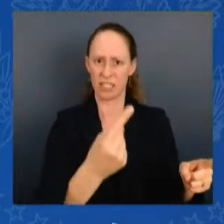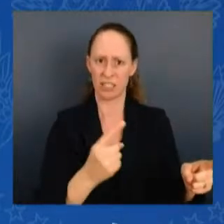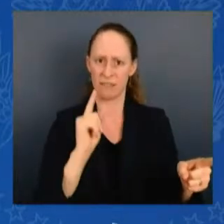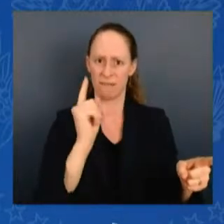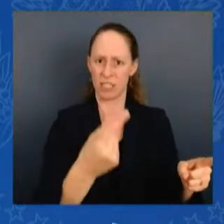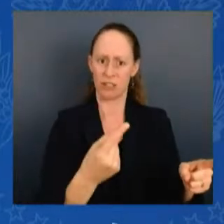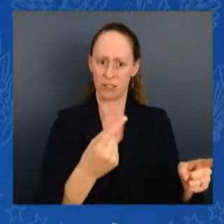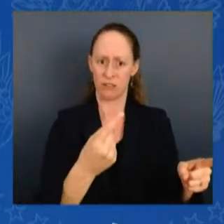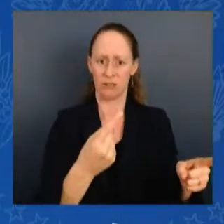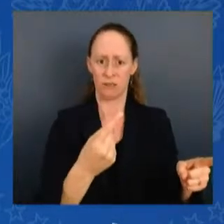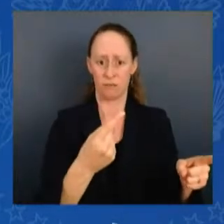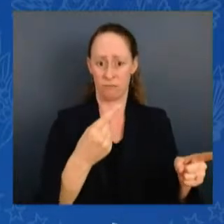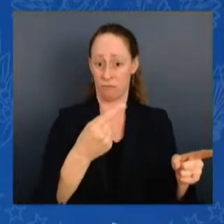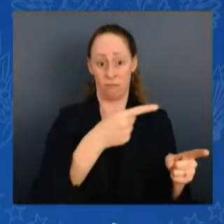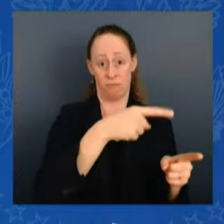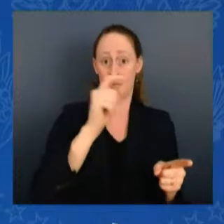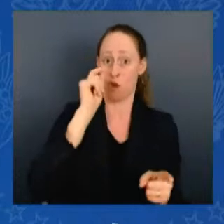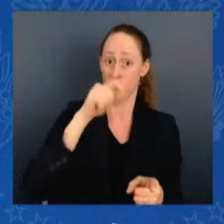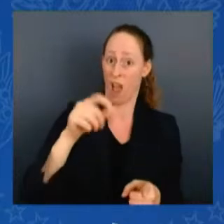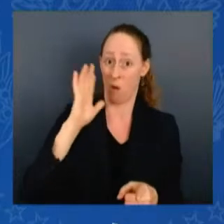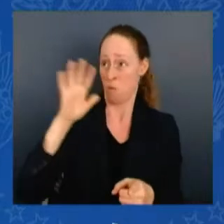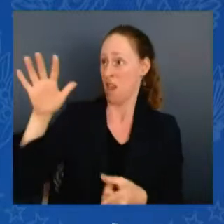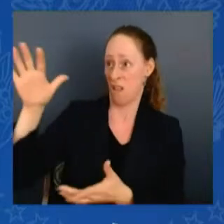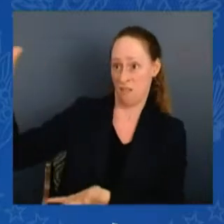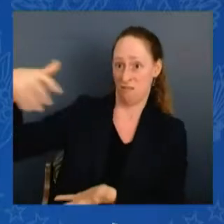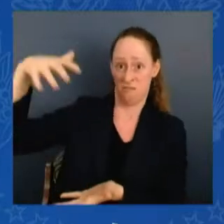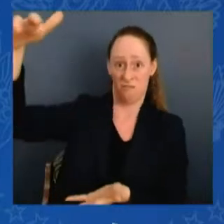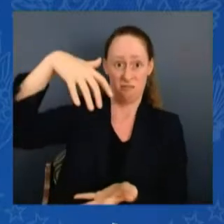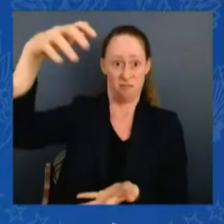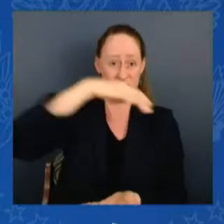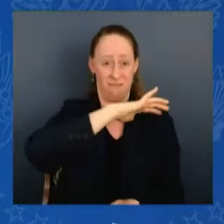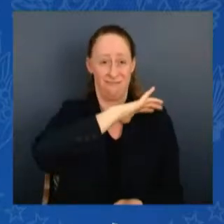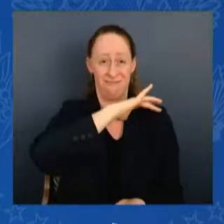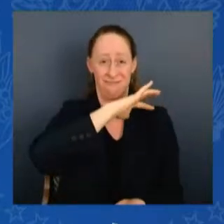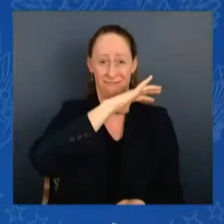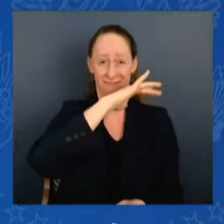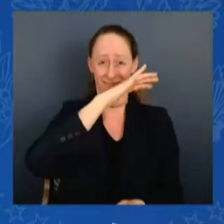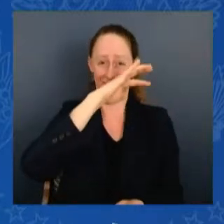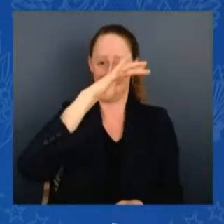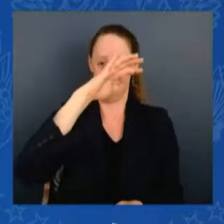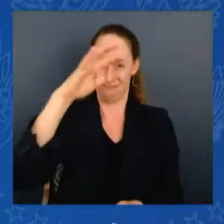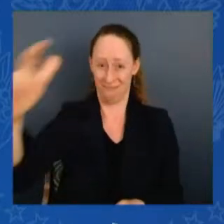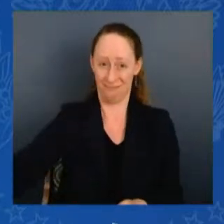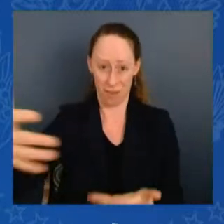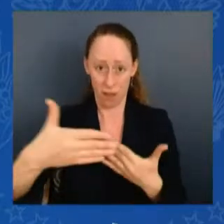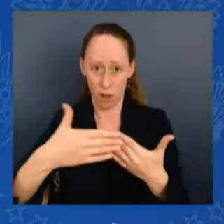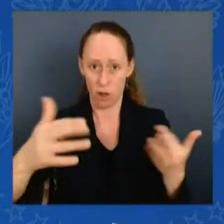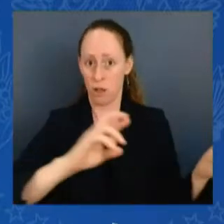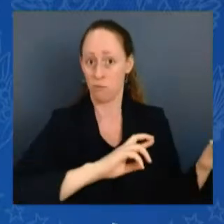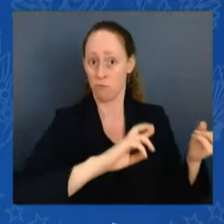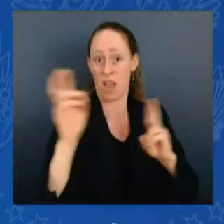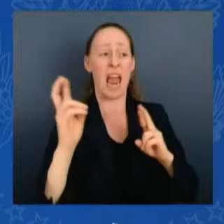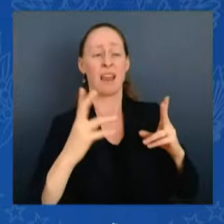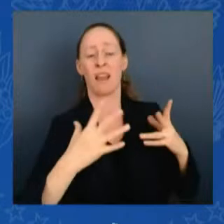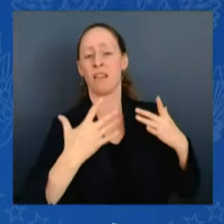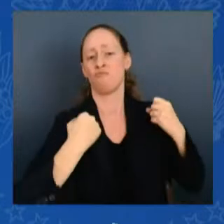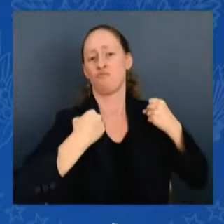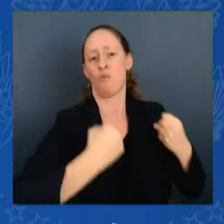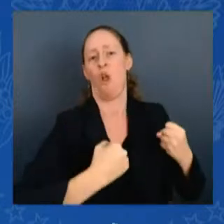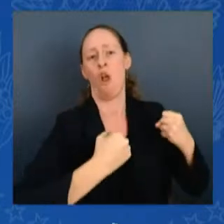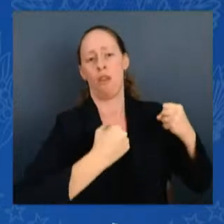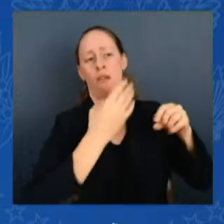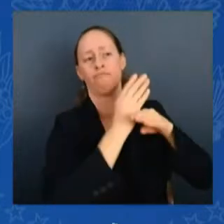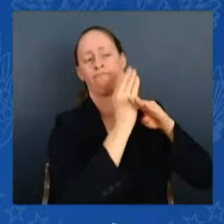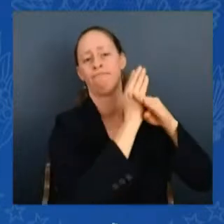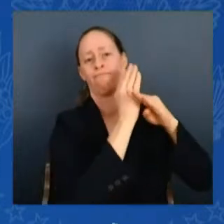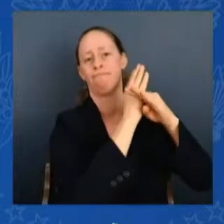the next year, helping protect Ukrainian cities against Russian missiles, Ukrainian troops facing air attacks on their front